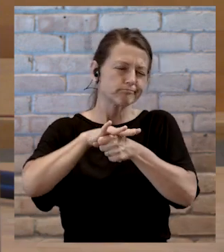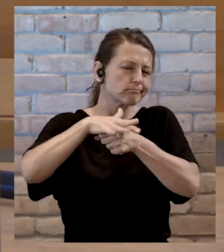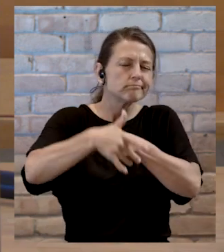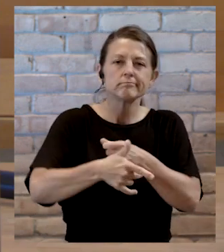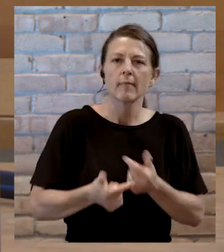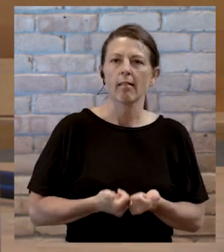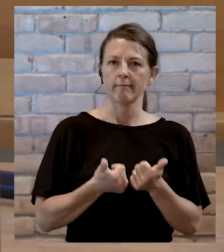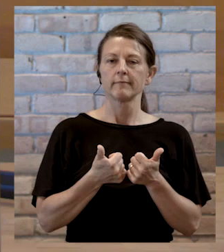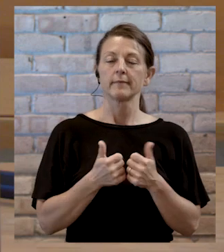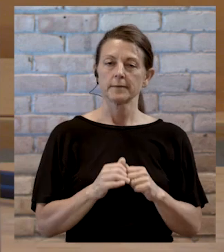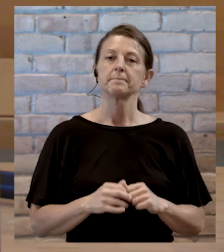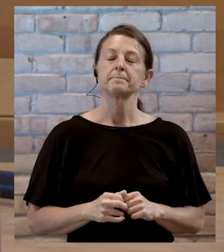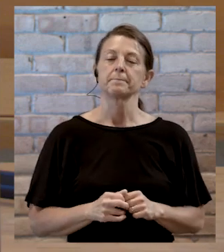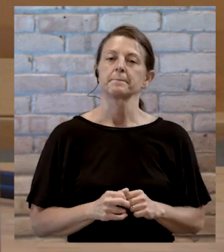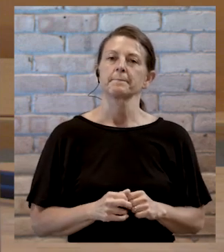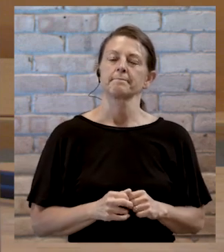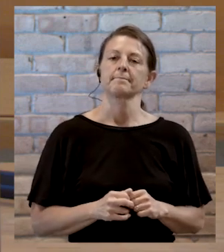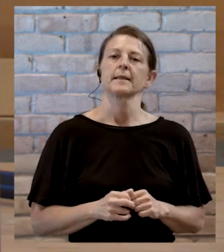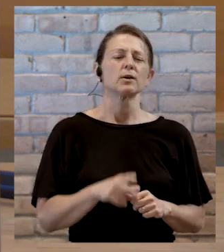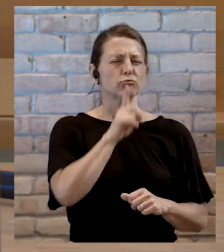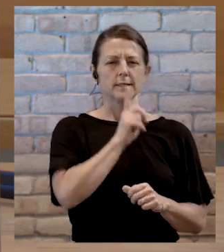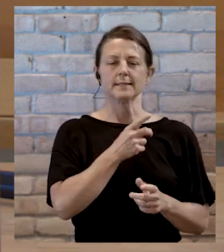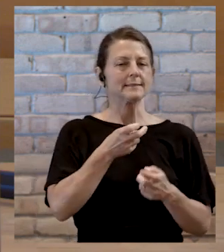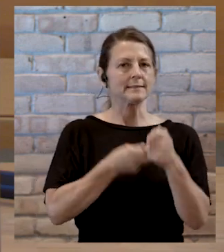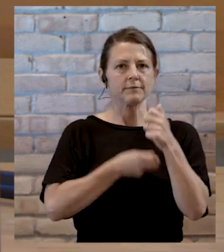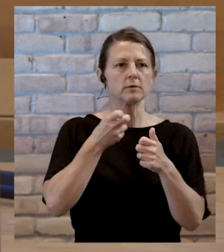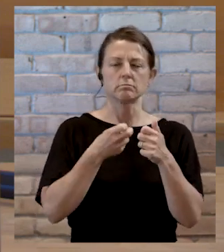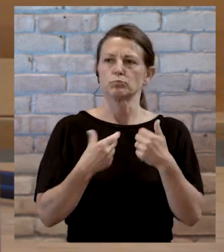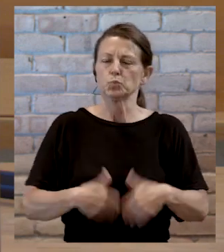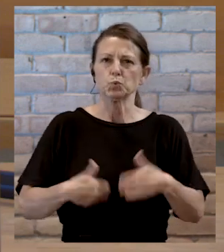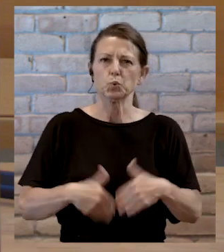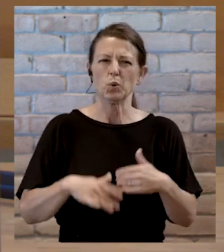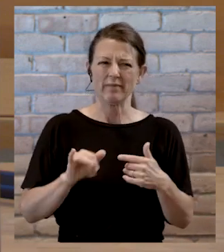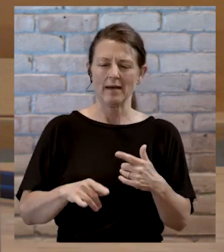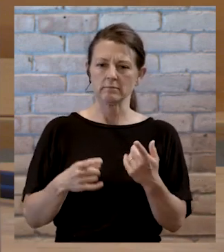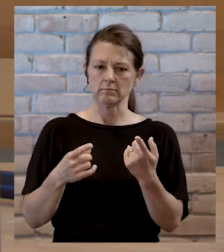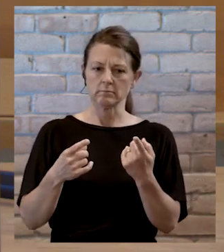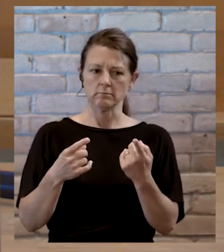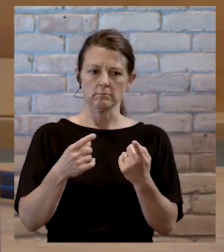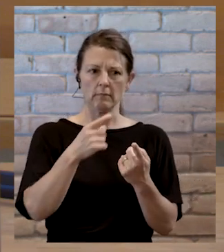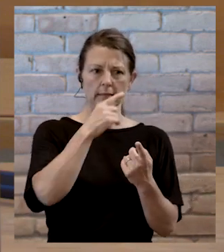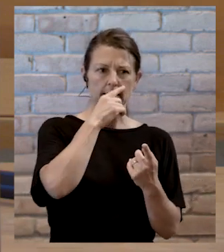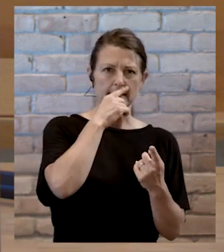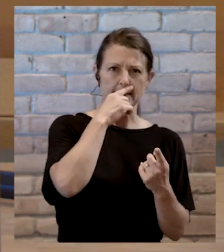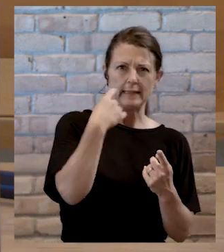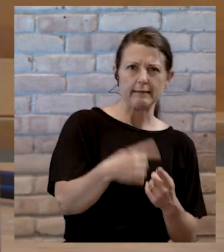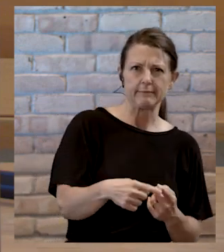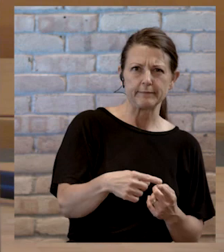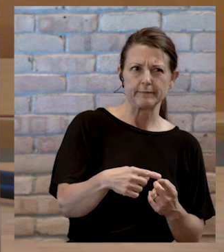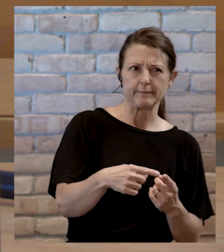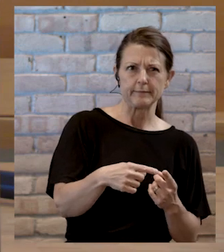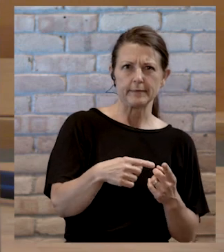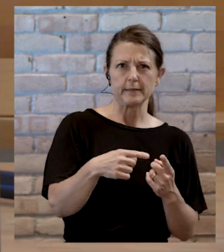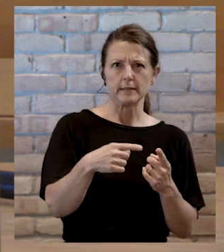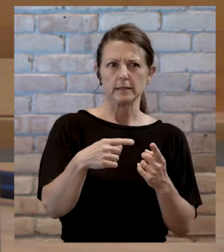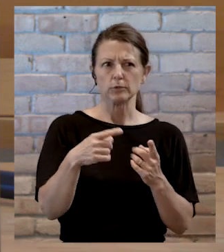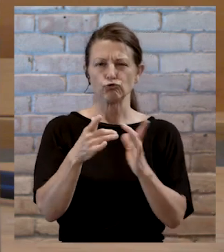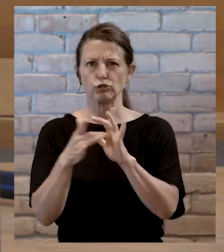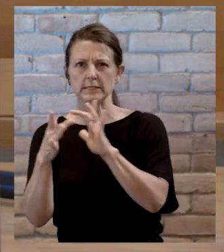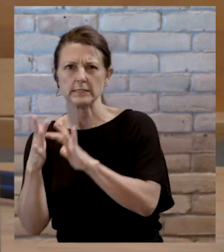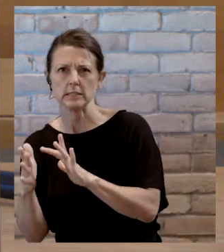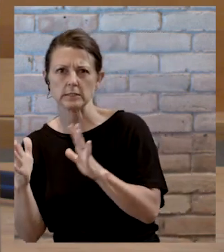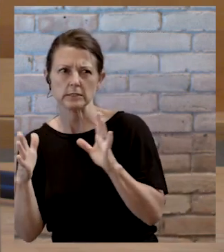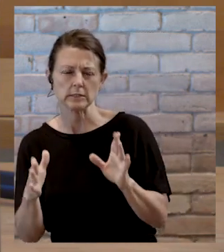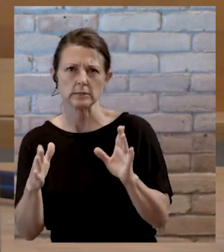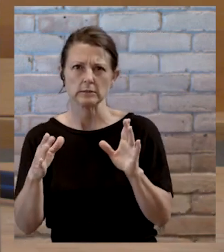life." And it's hard to miss the contrast here between the thief and Jesus.